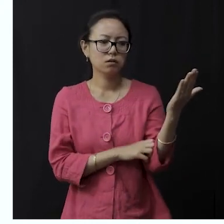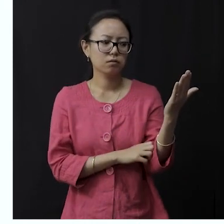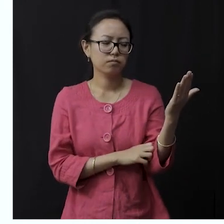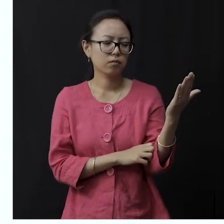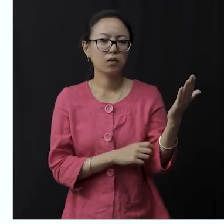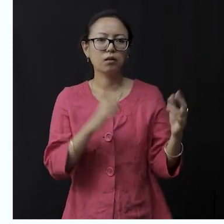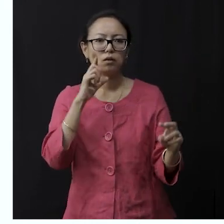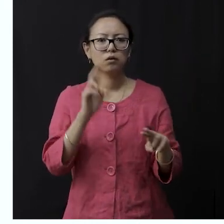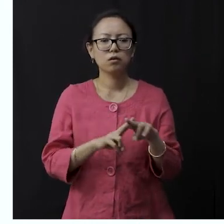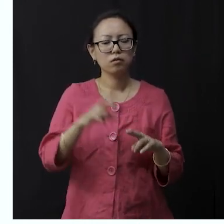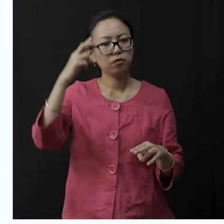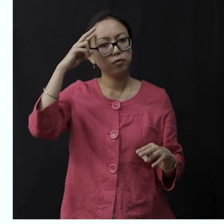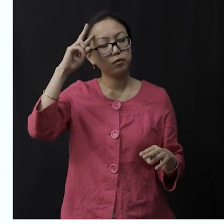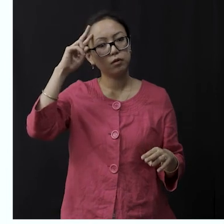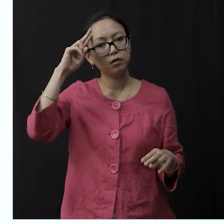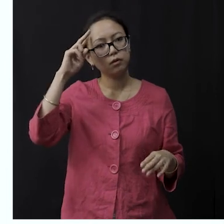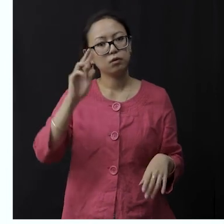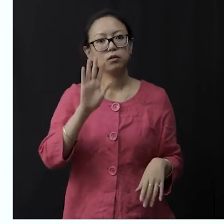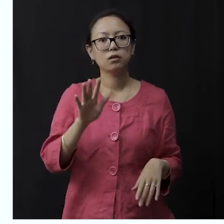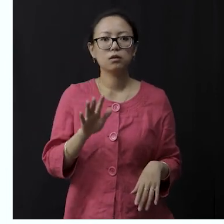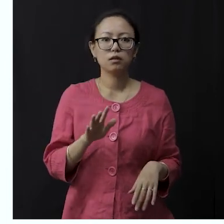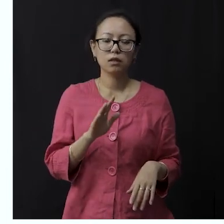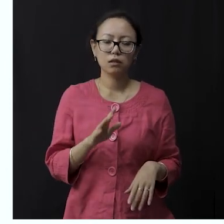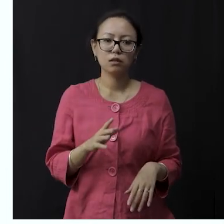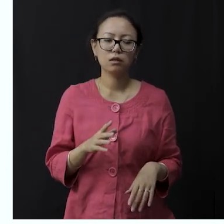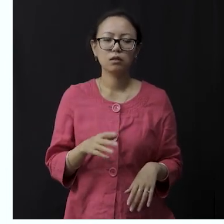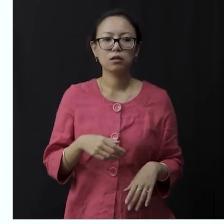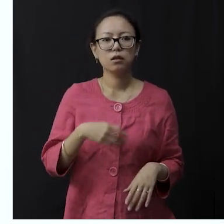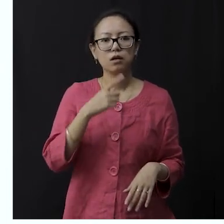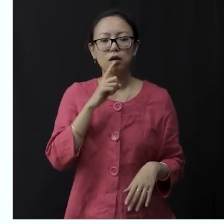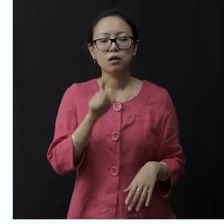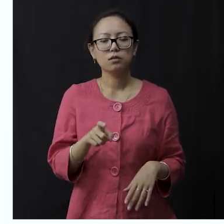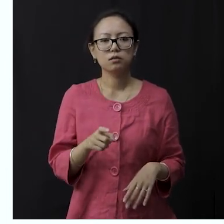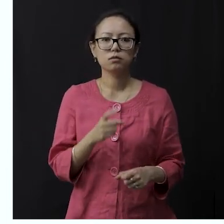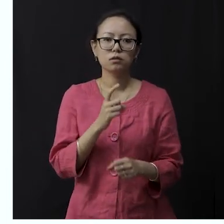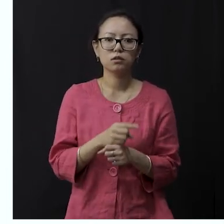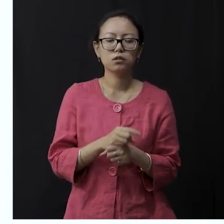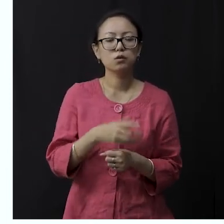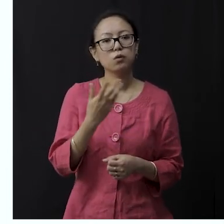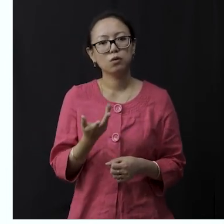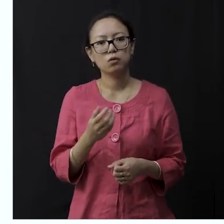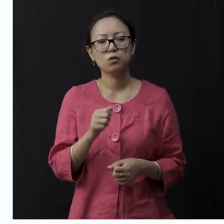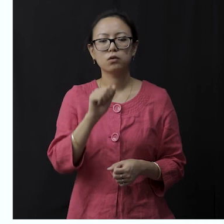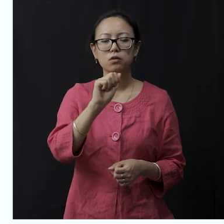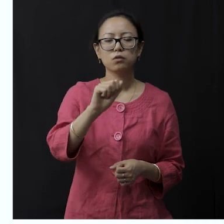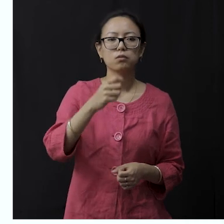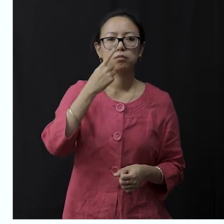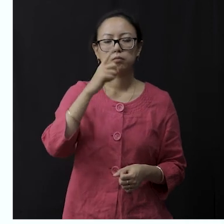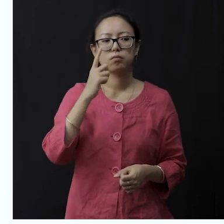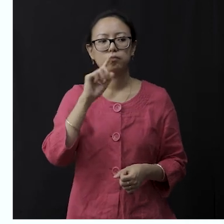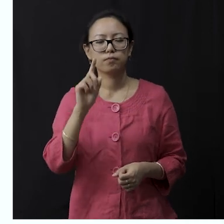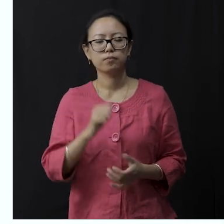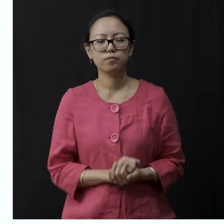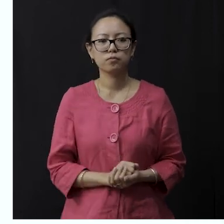your teachers or your parents or your elder siblings and find out more rhyming words, okay? Now, students, we have come to the end